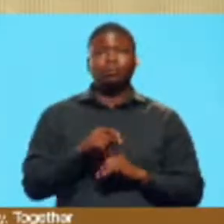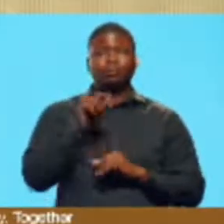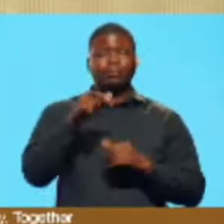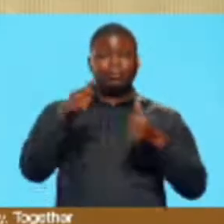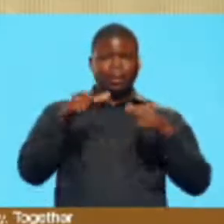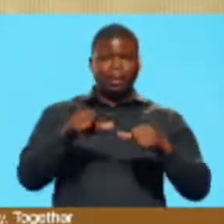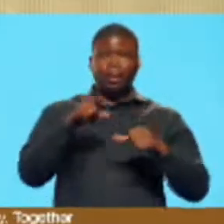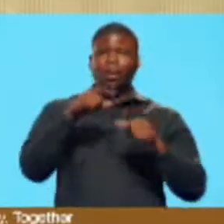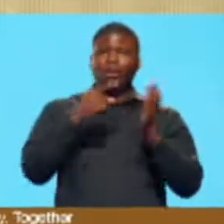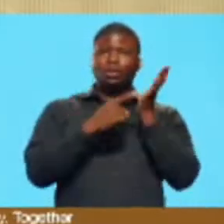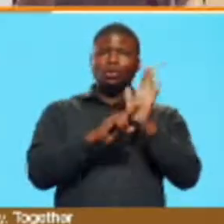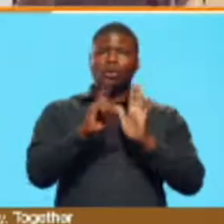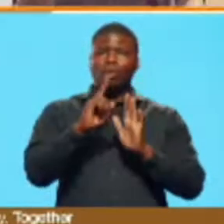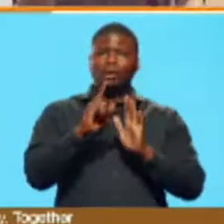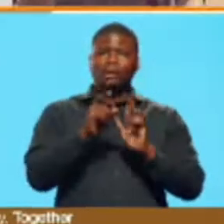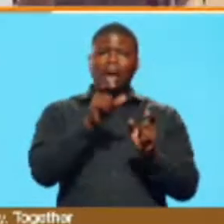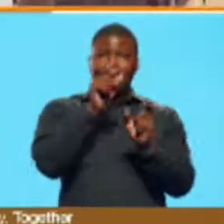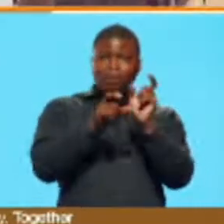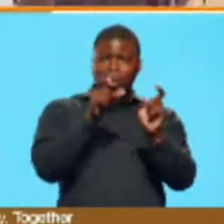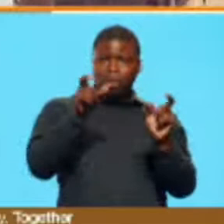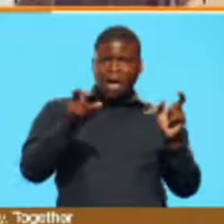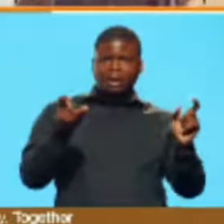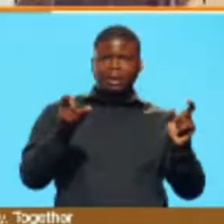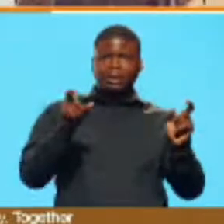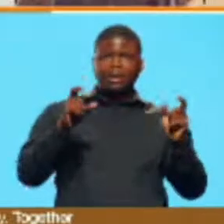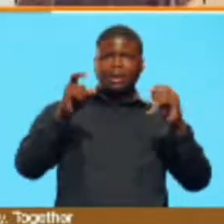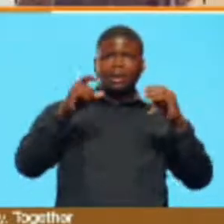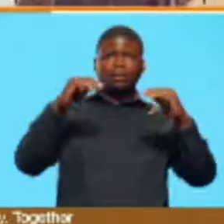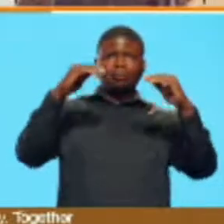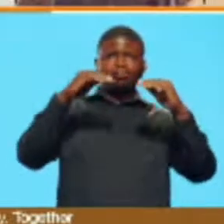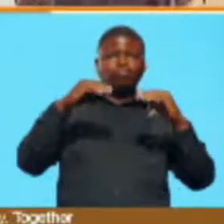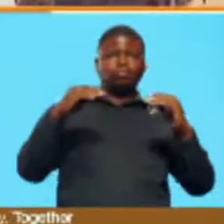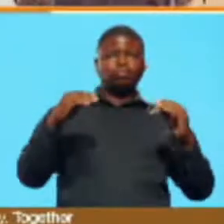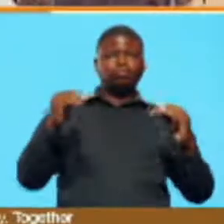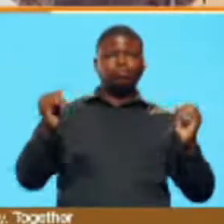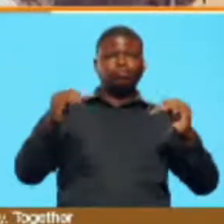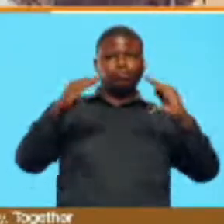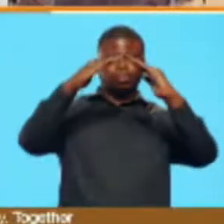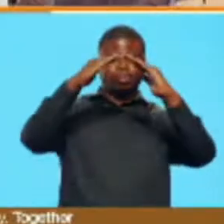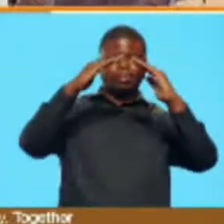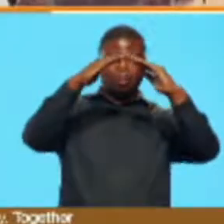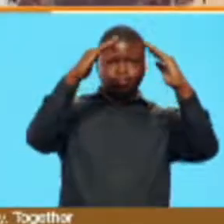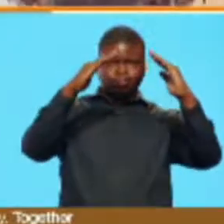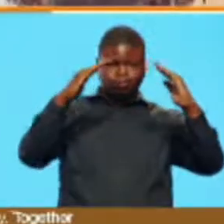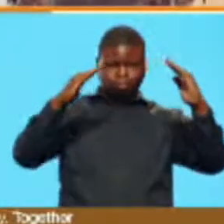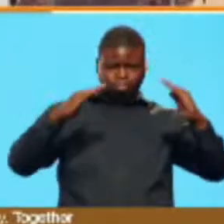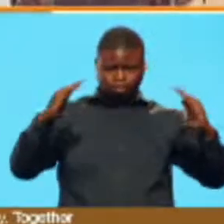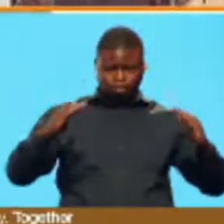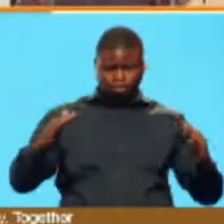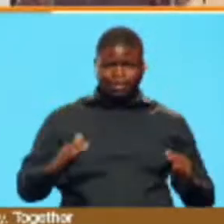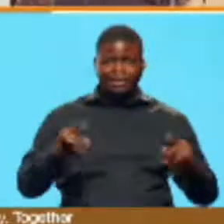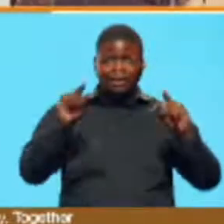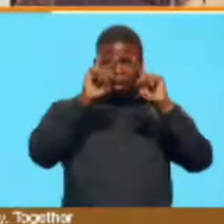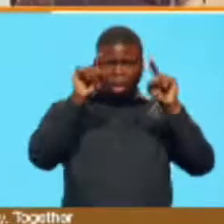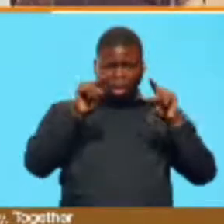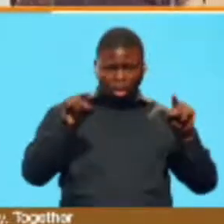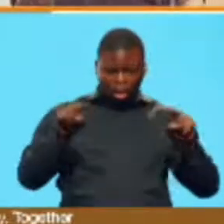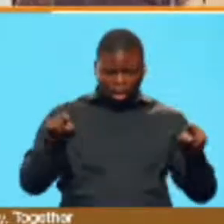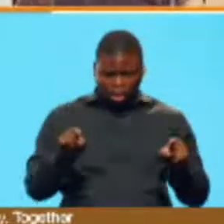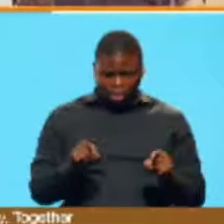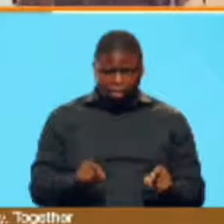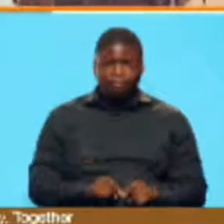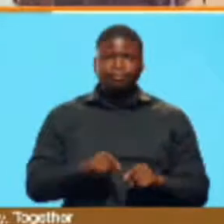population pyramids that are already starting to show the change in terms of the age